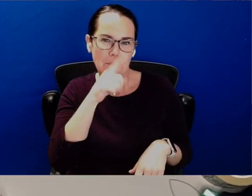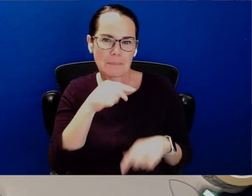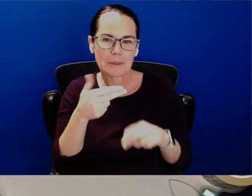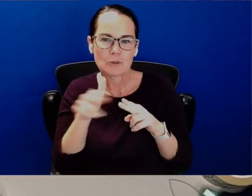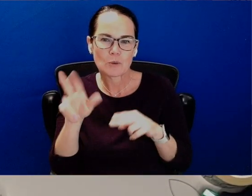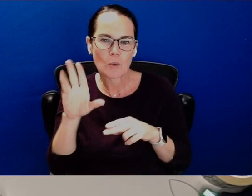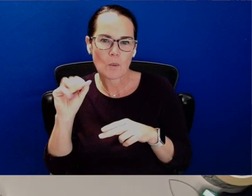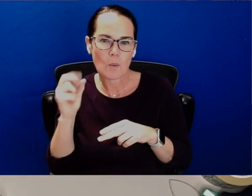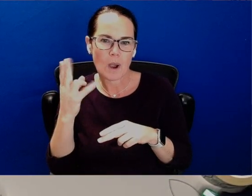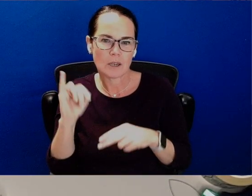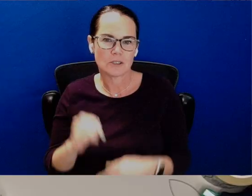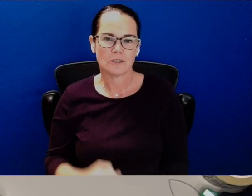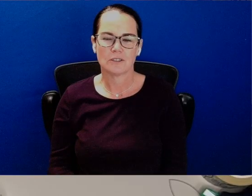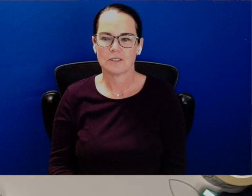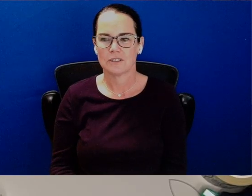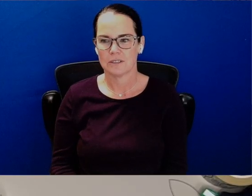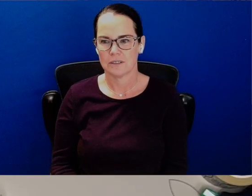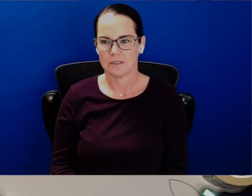things.